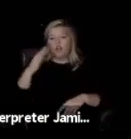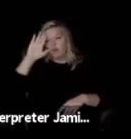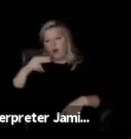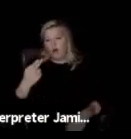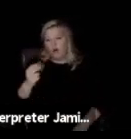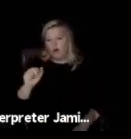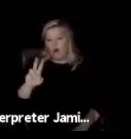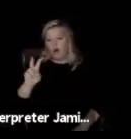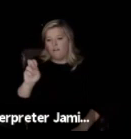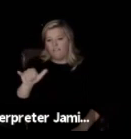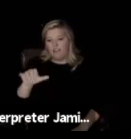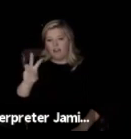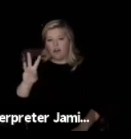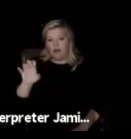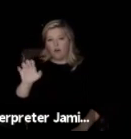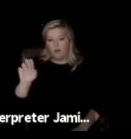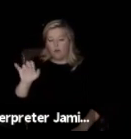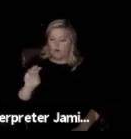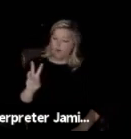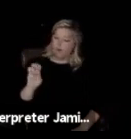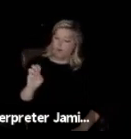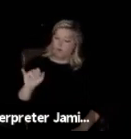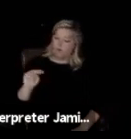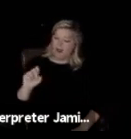background, so that's when all of this was coming out.